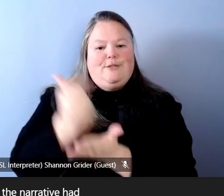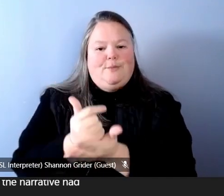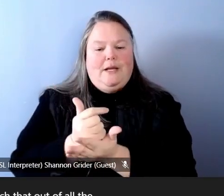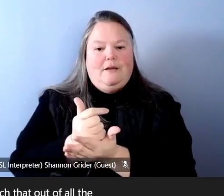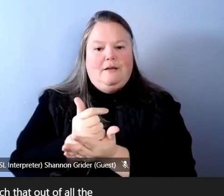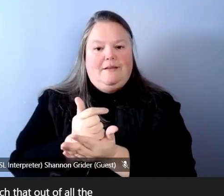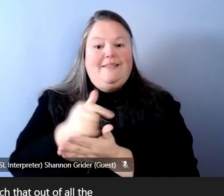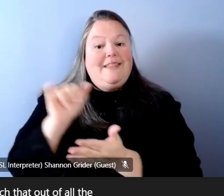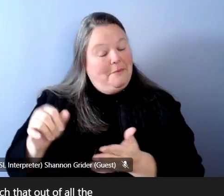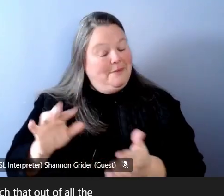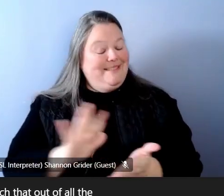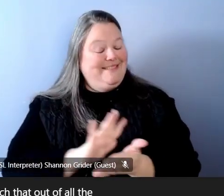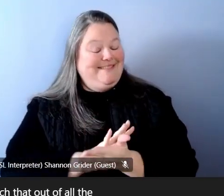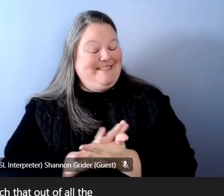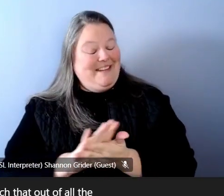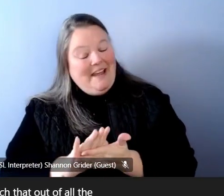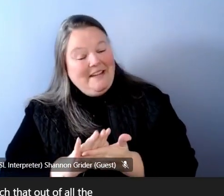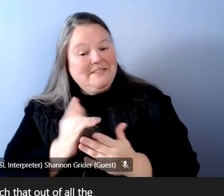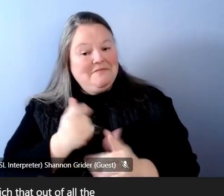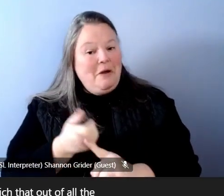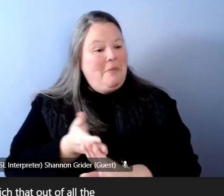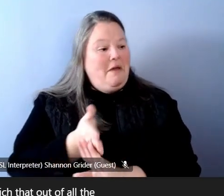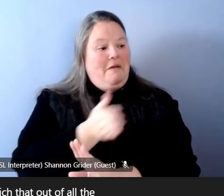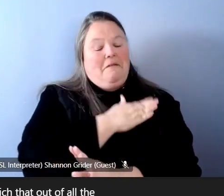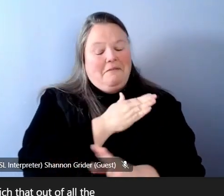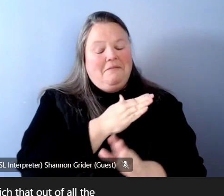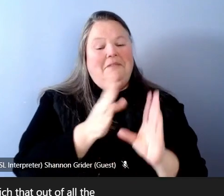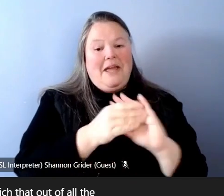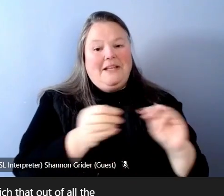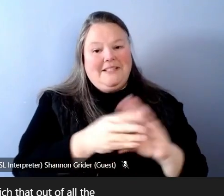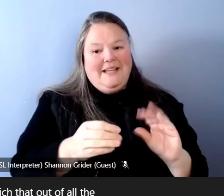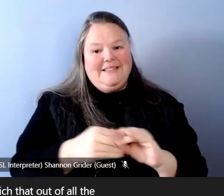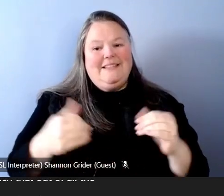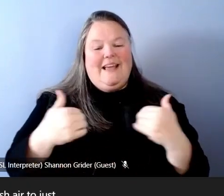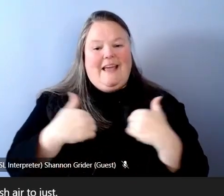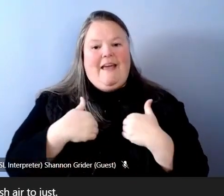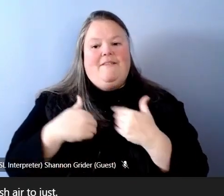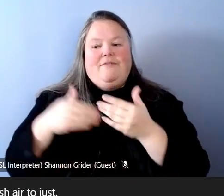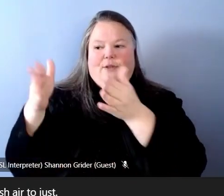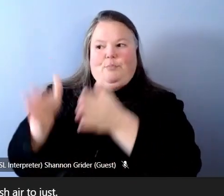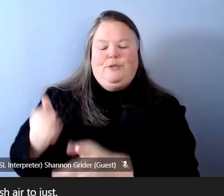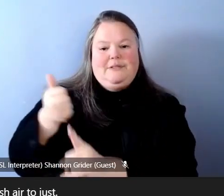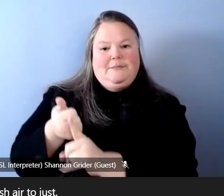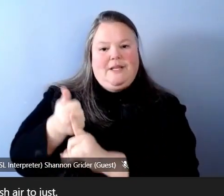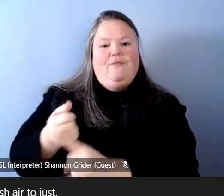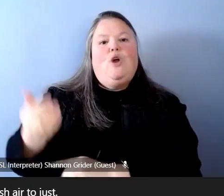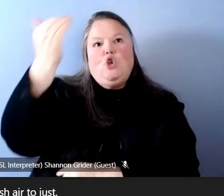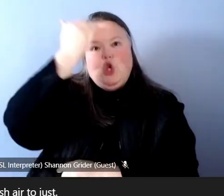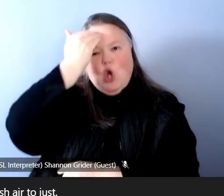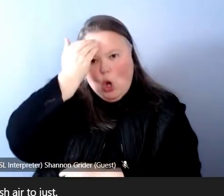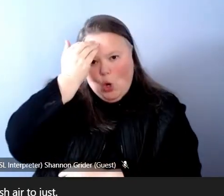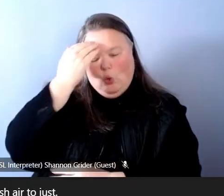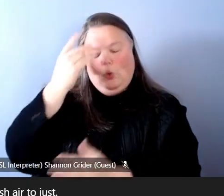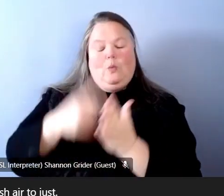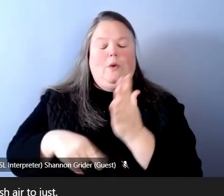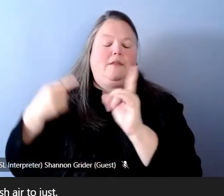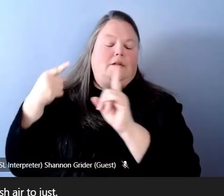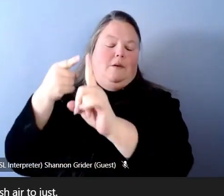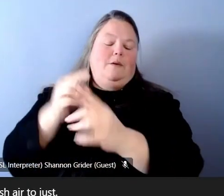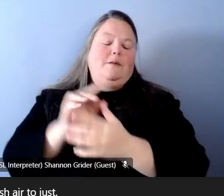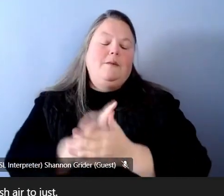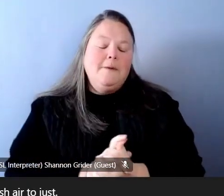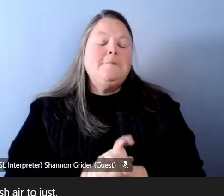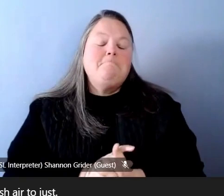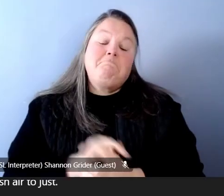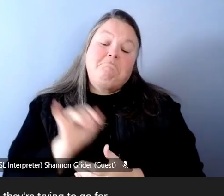it was a nice breath of fresh air to just have the person writing it know what they're trying to go for.